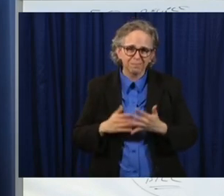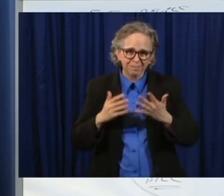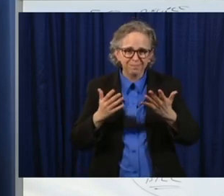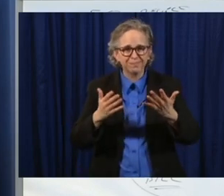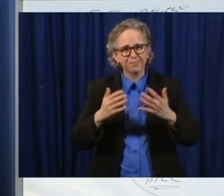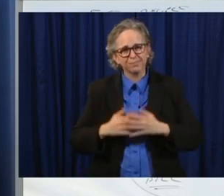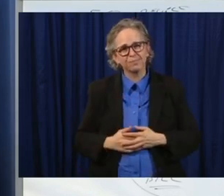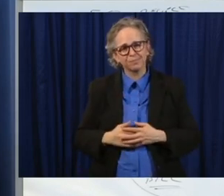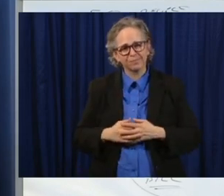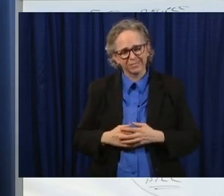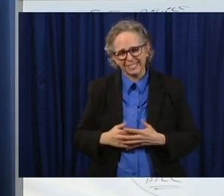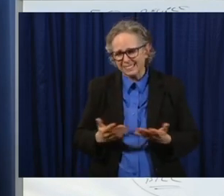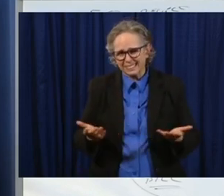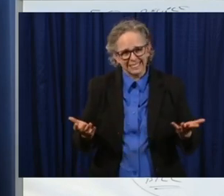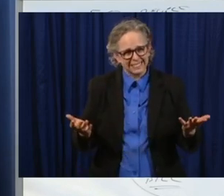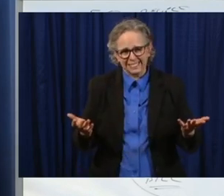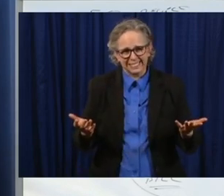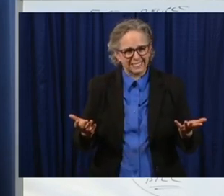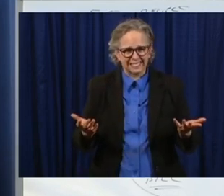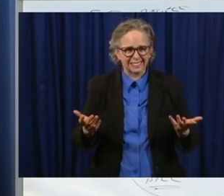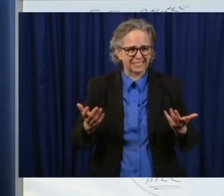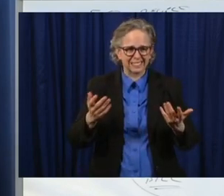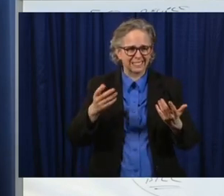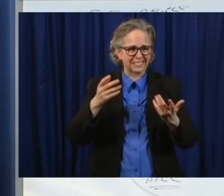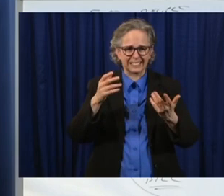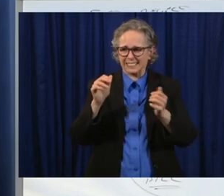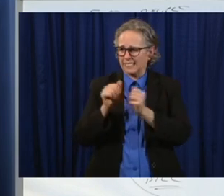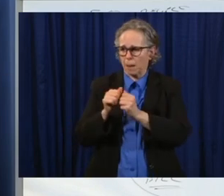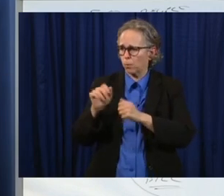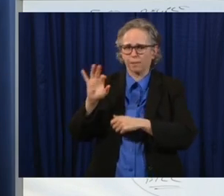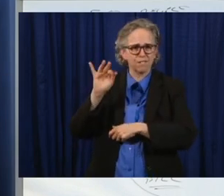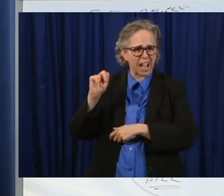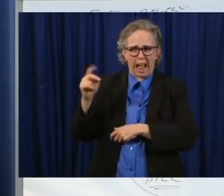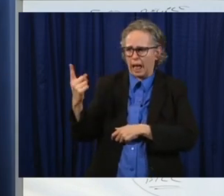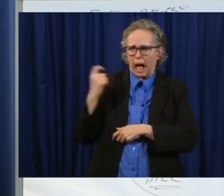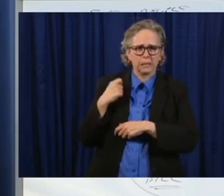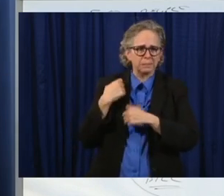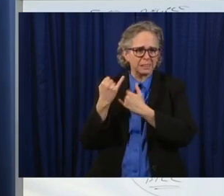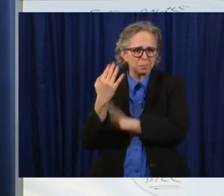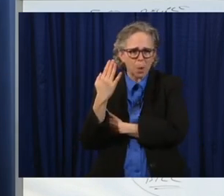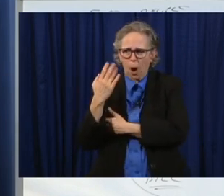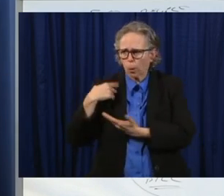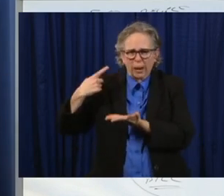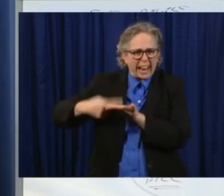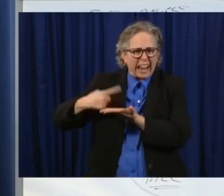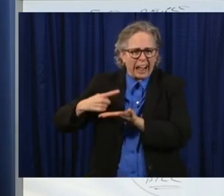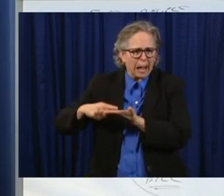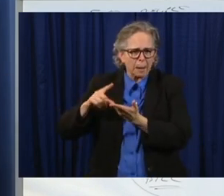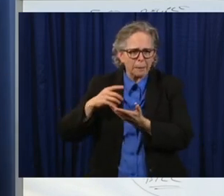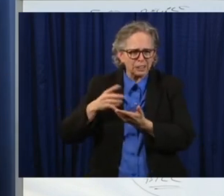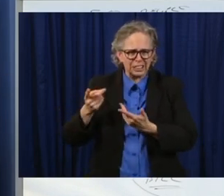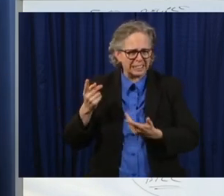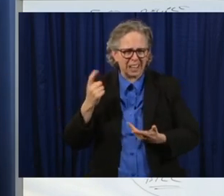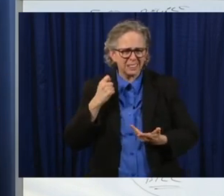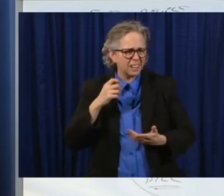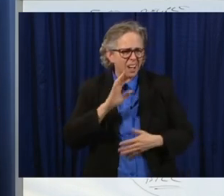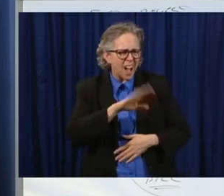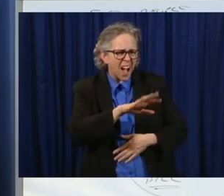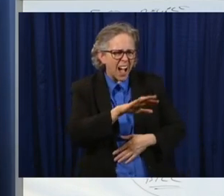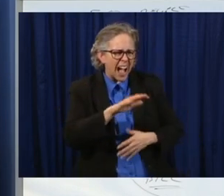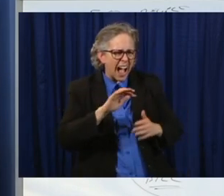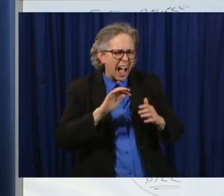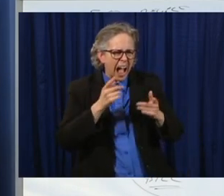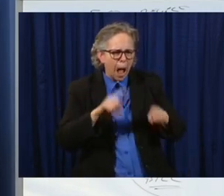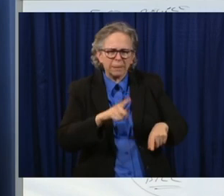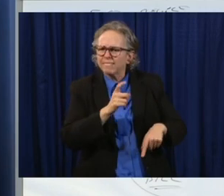question Fran asked me this morning as we were talking about. She heard me talking about different things, and she said, "Well, what if people can't find it?"